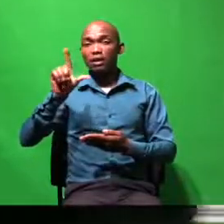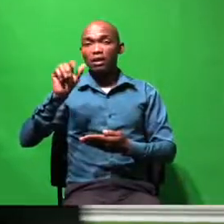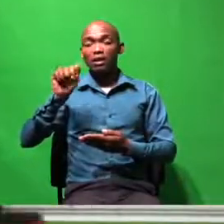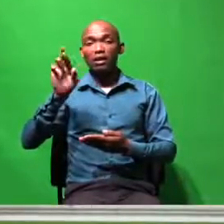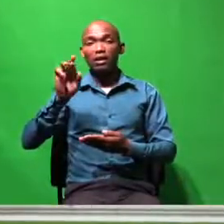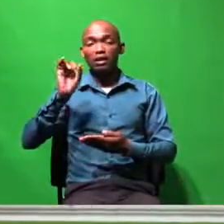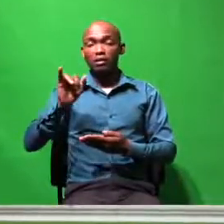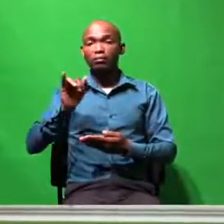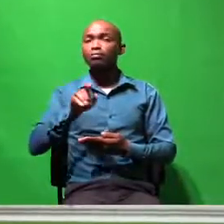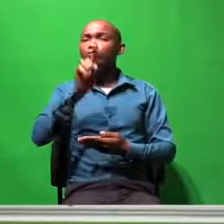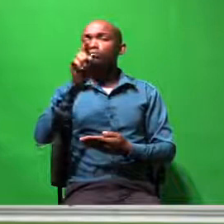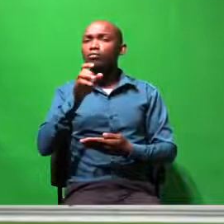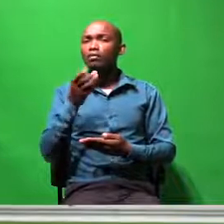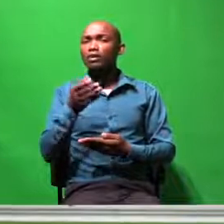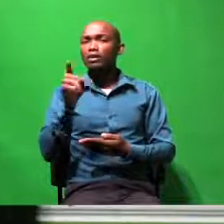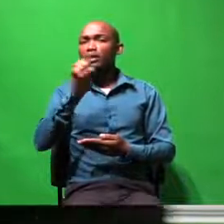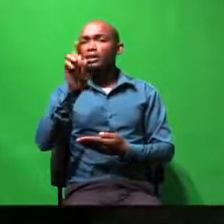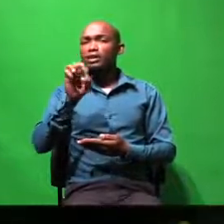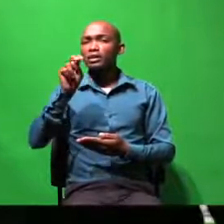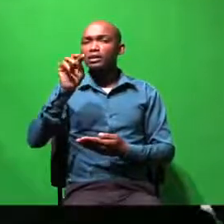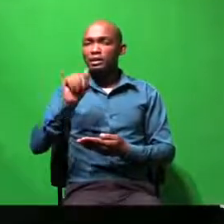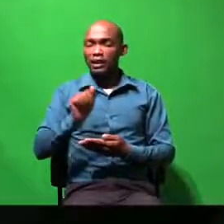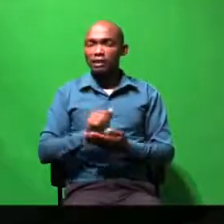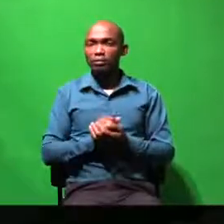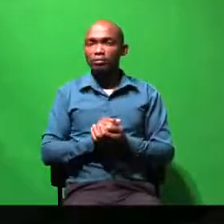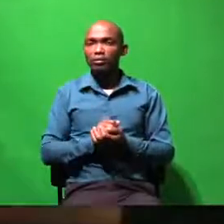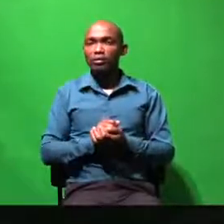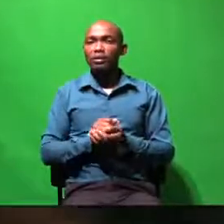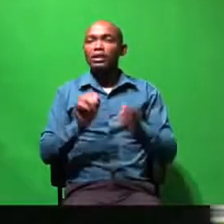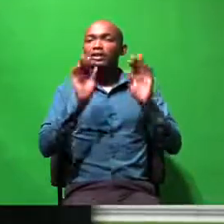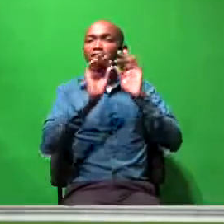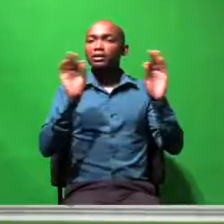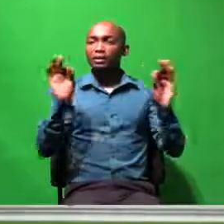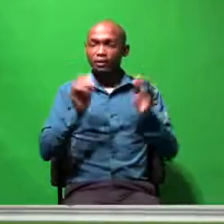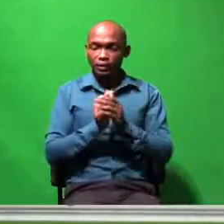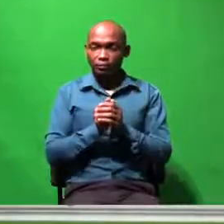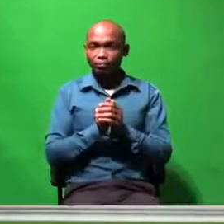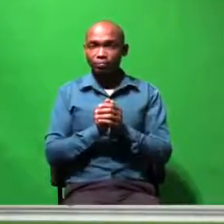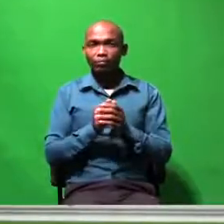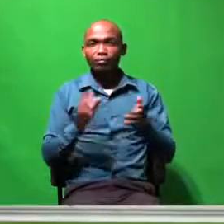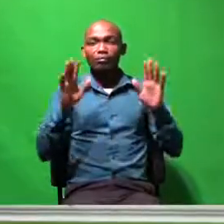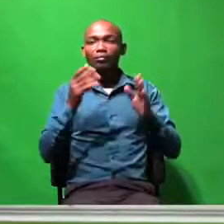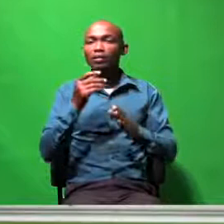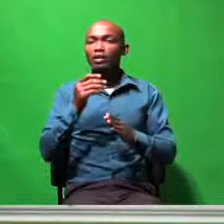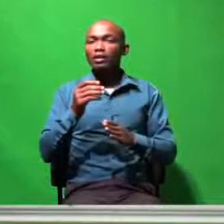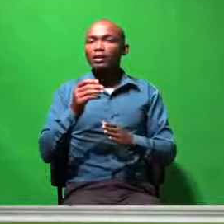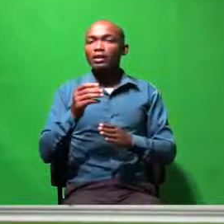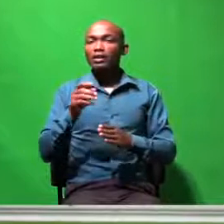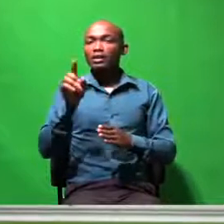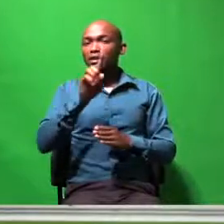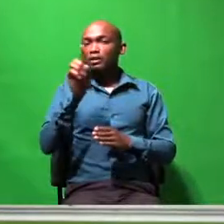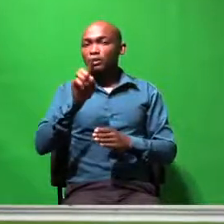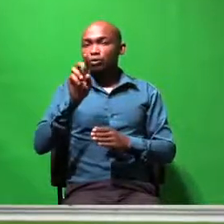Zena, can you try? Okay, stand up. Yes, good. Clap one. Zena, she